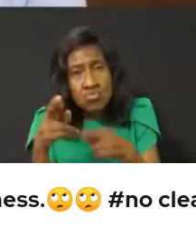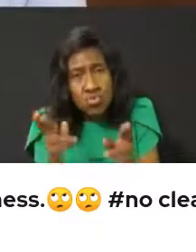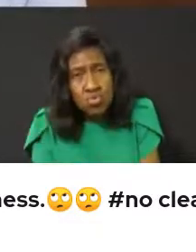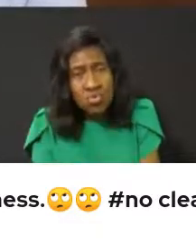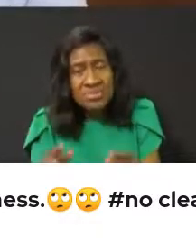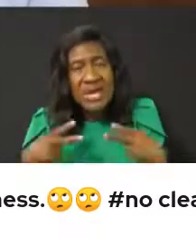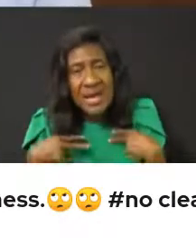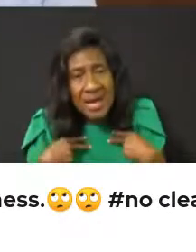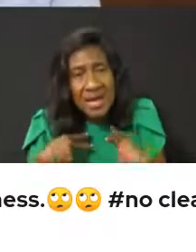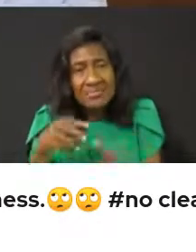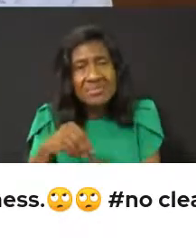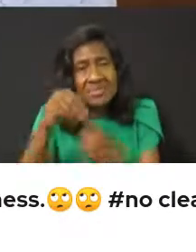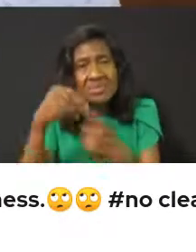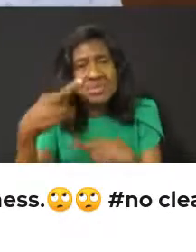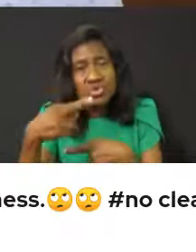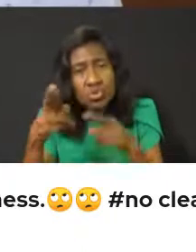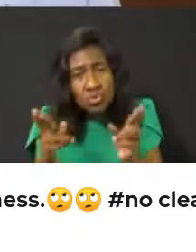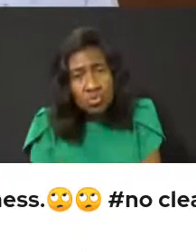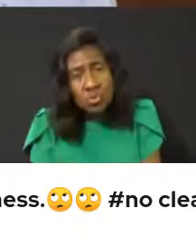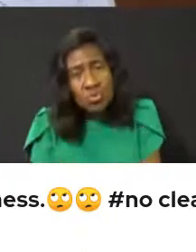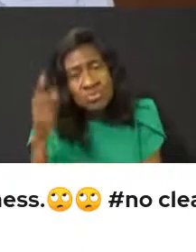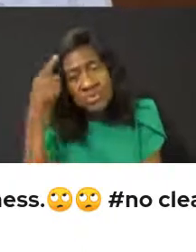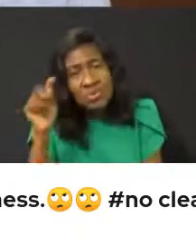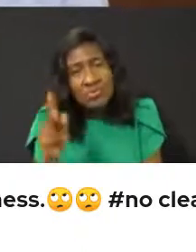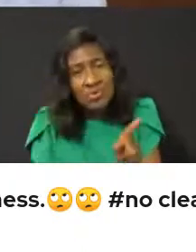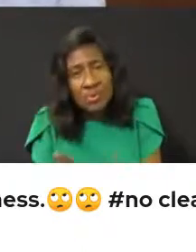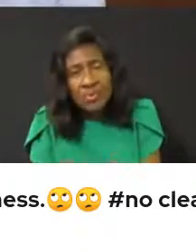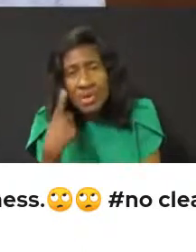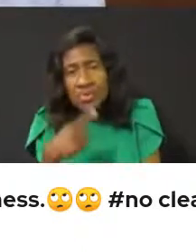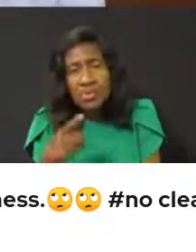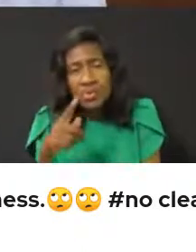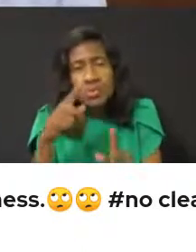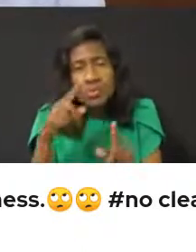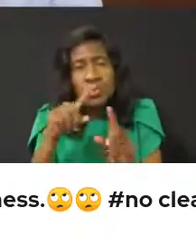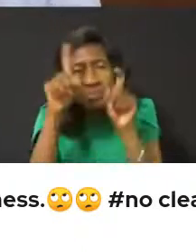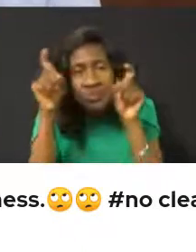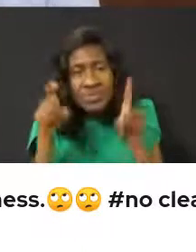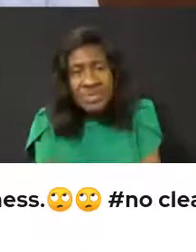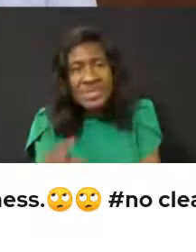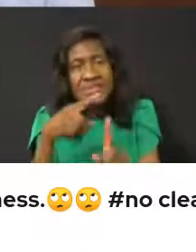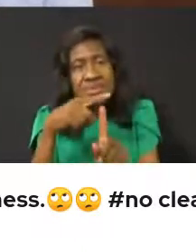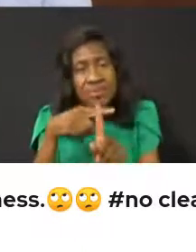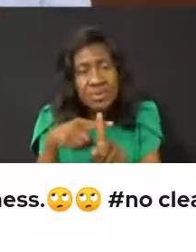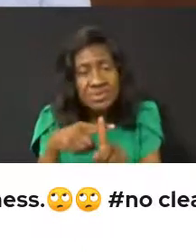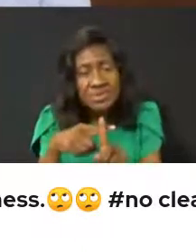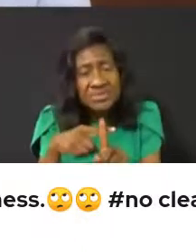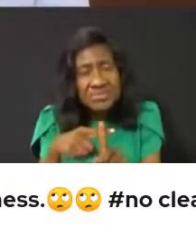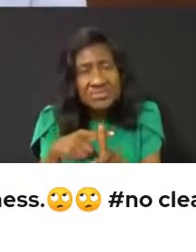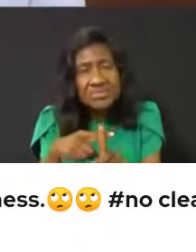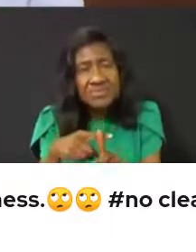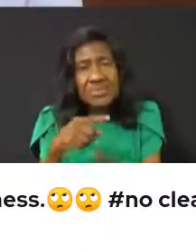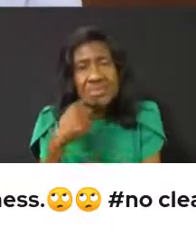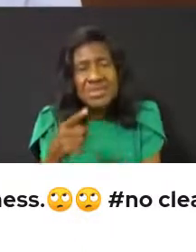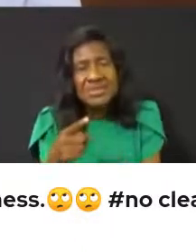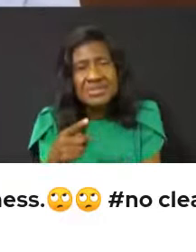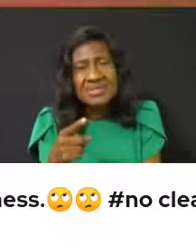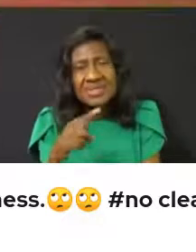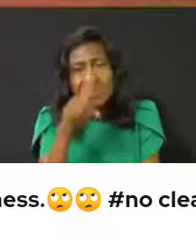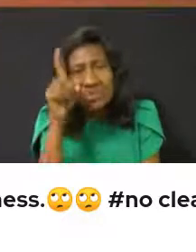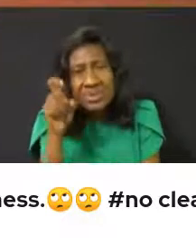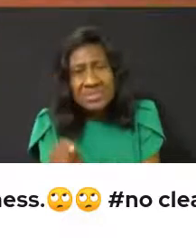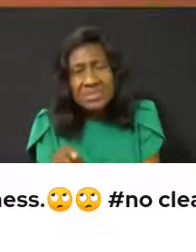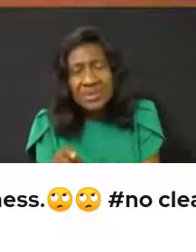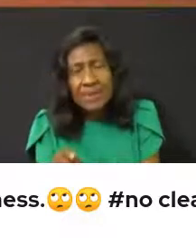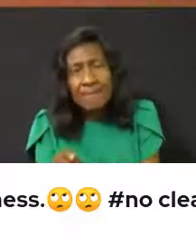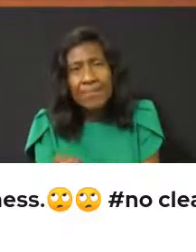appearing. I think this question may be asking, are there additional resources in the wings to sort of Simon, cope with